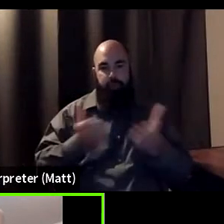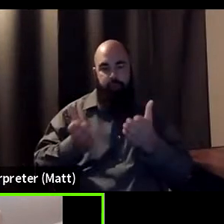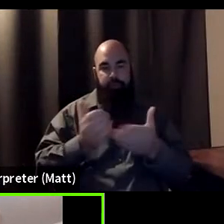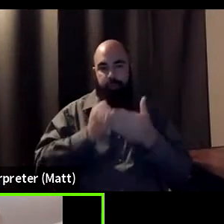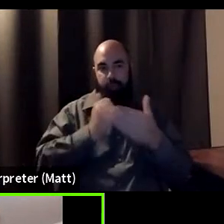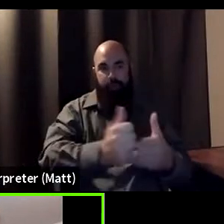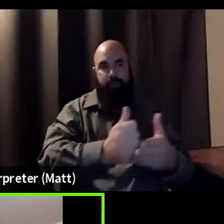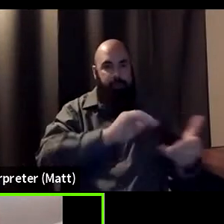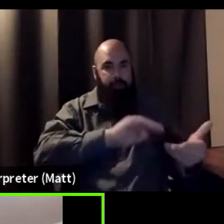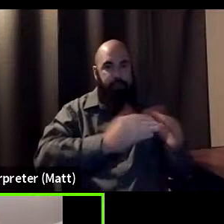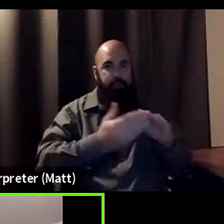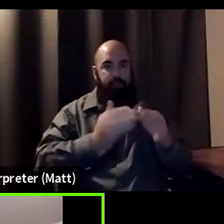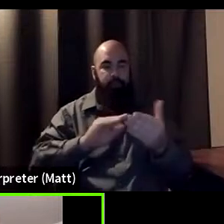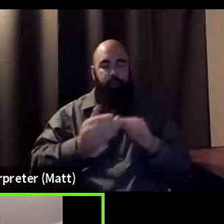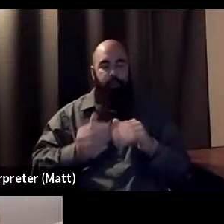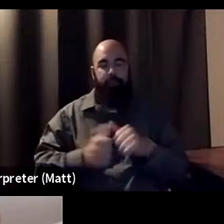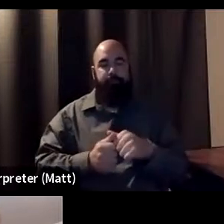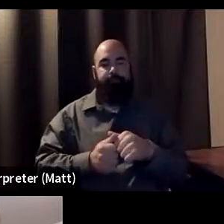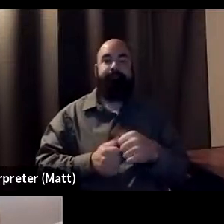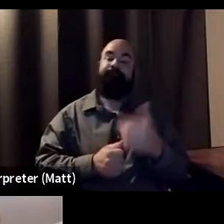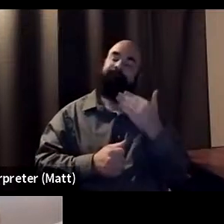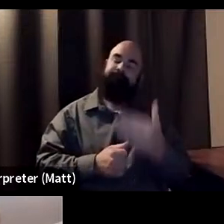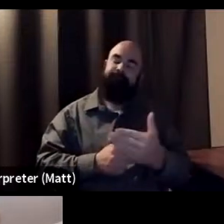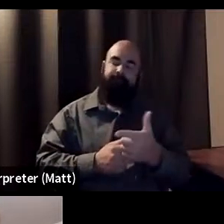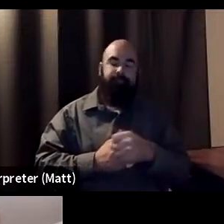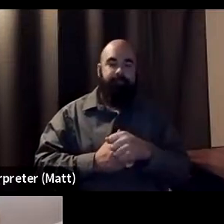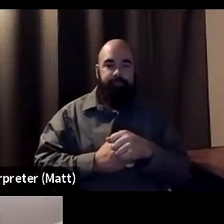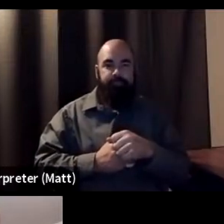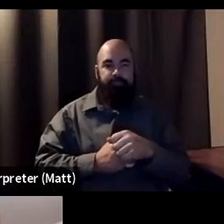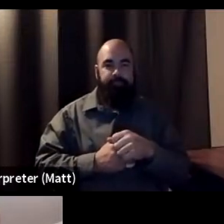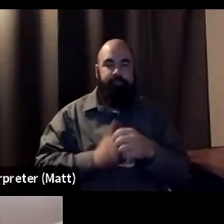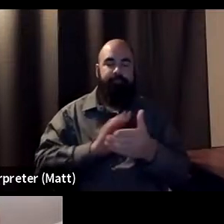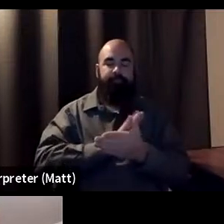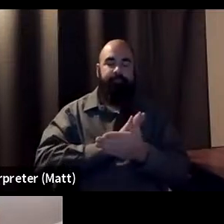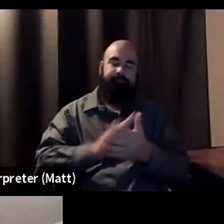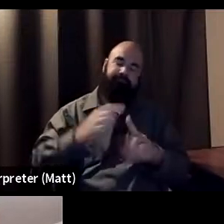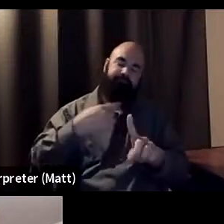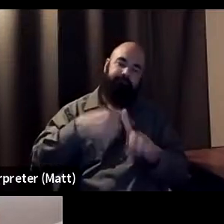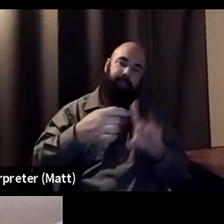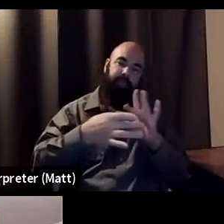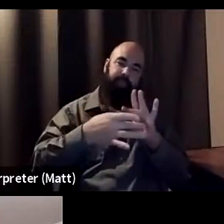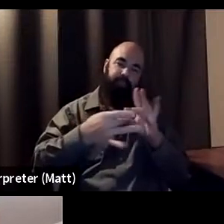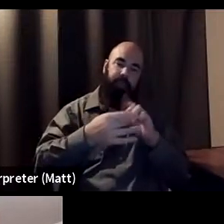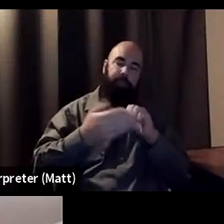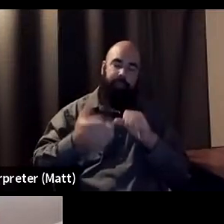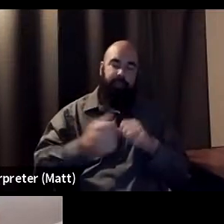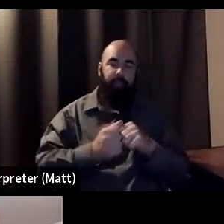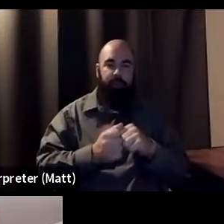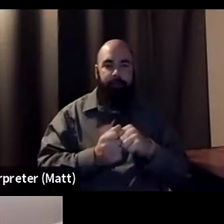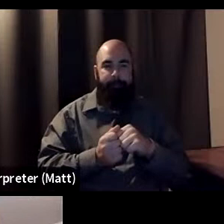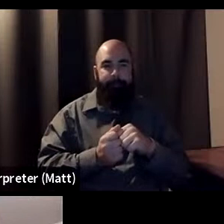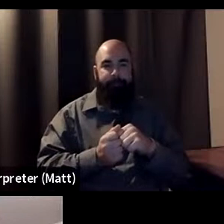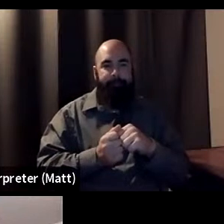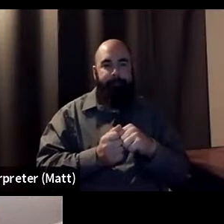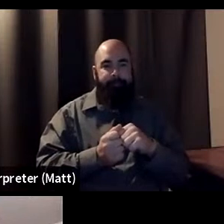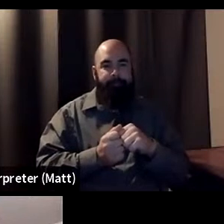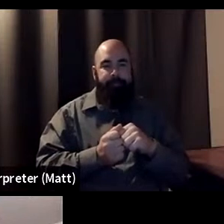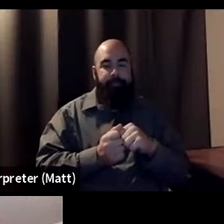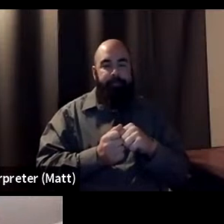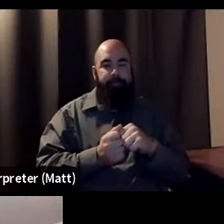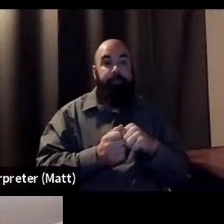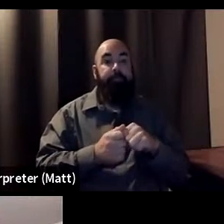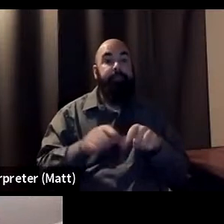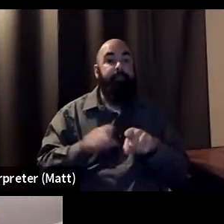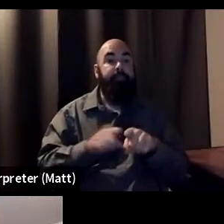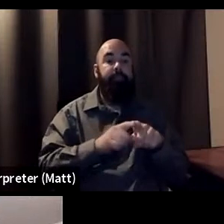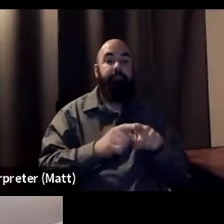community. Oh, well, thank you for their comments about Blue Ridge Church and everything they've provided. And it's also